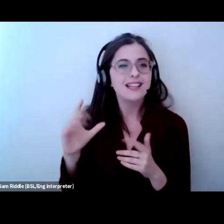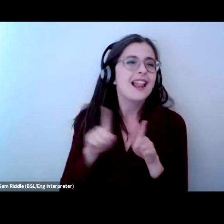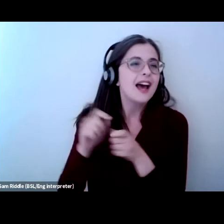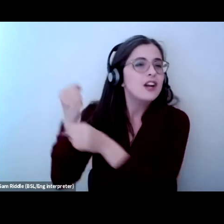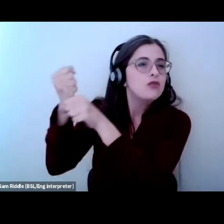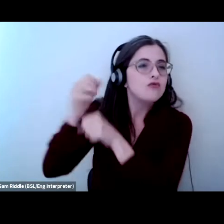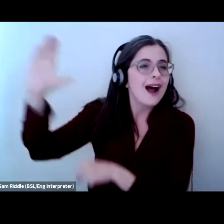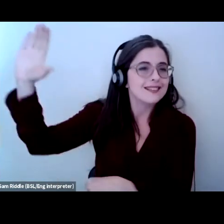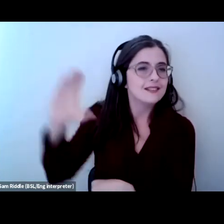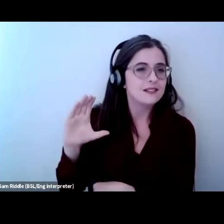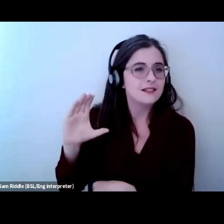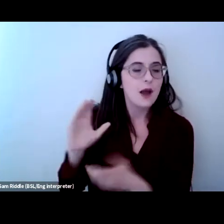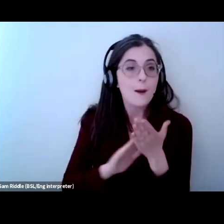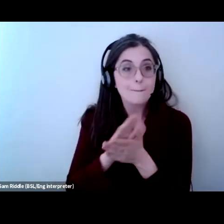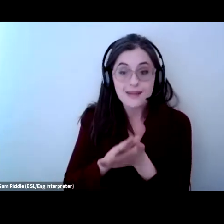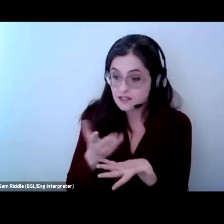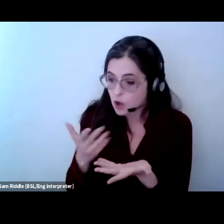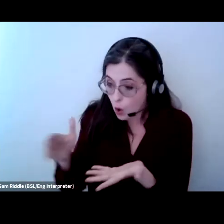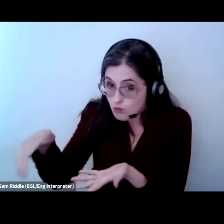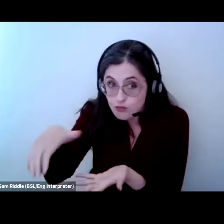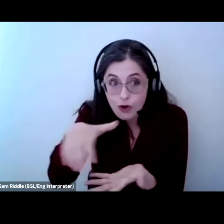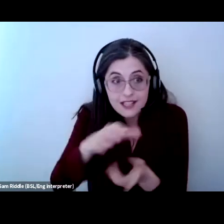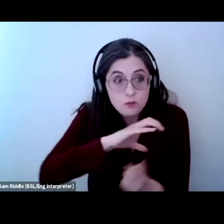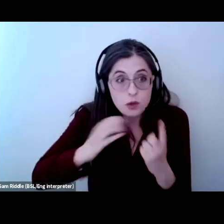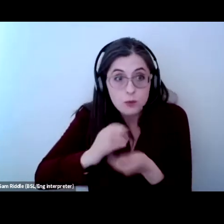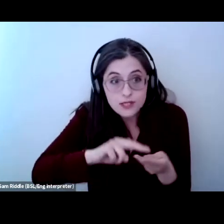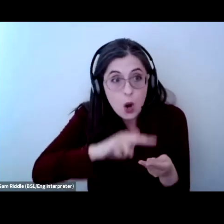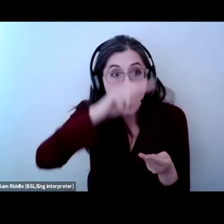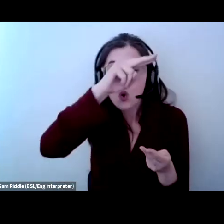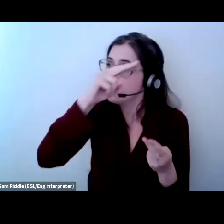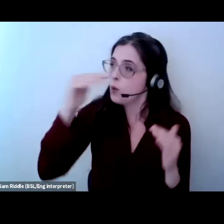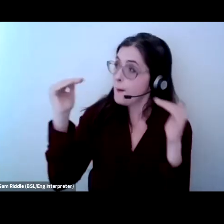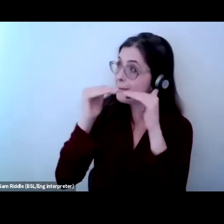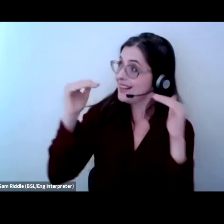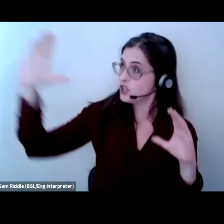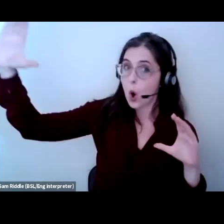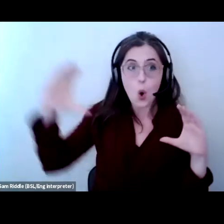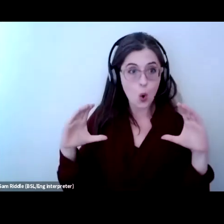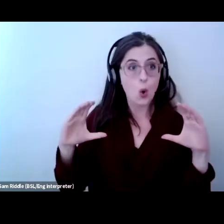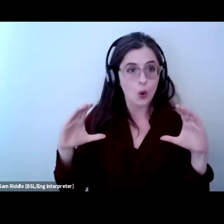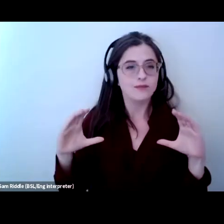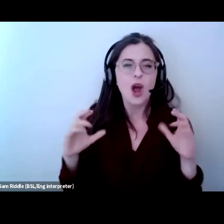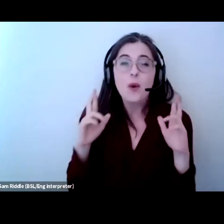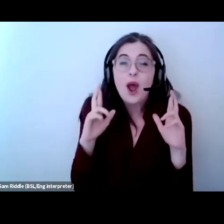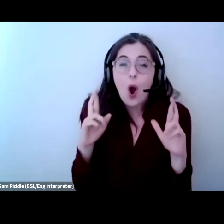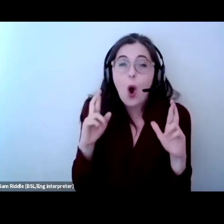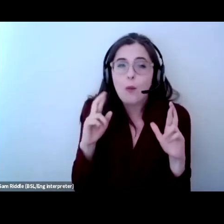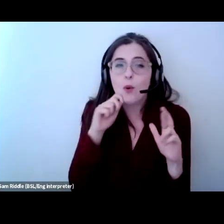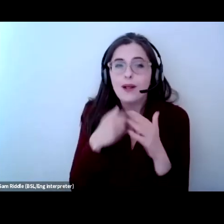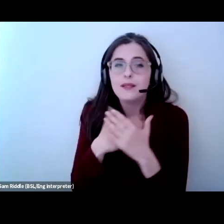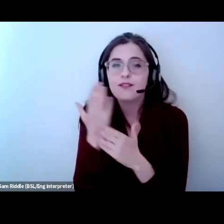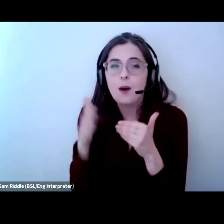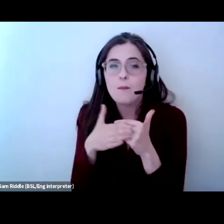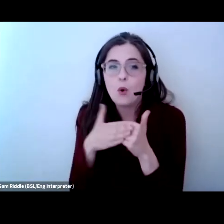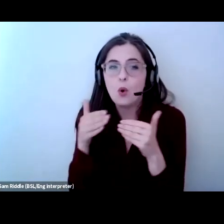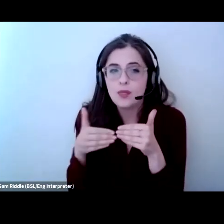that can match what we raise from the community. So we hope to see more developments in this area too. A